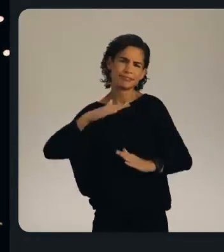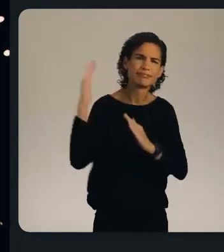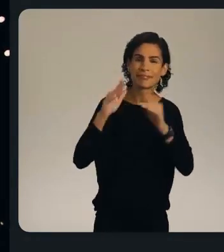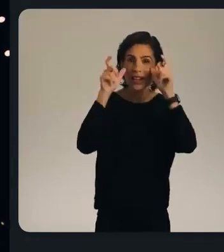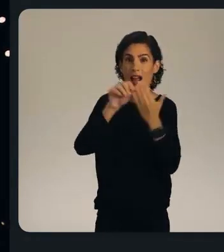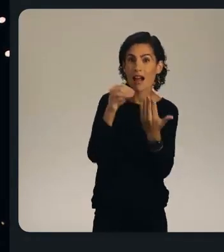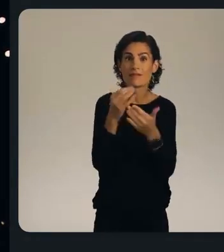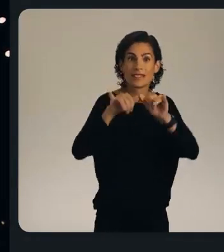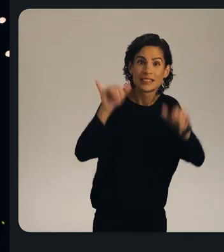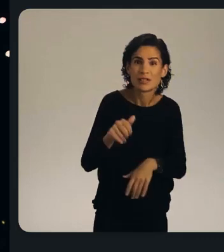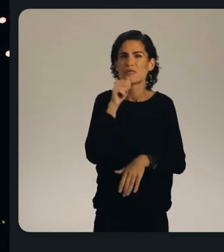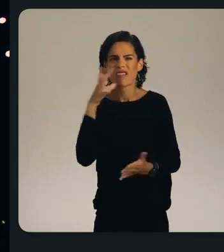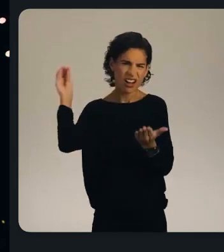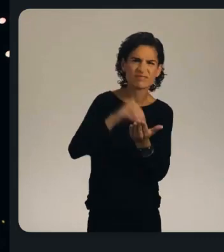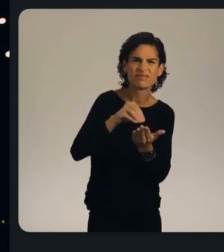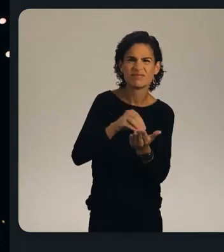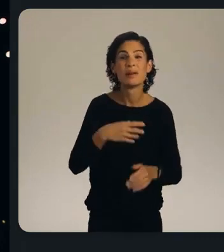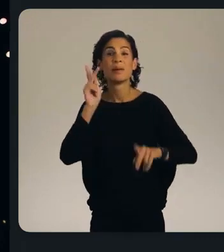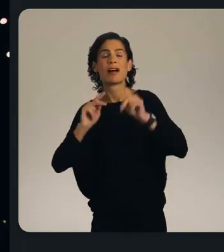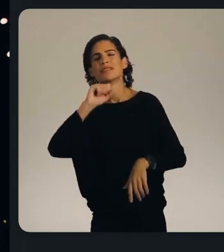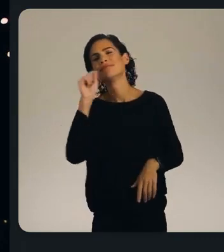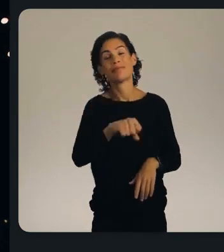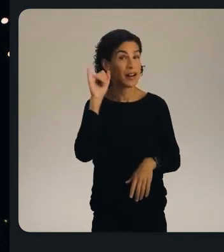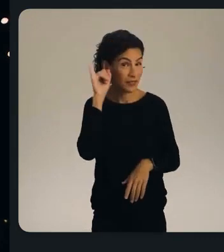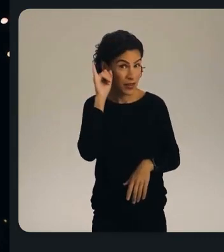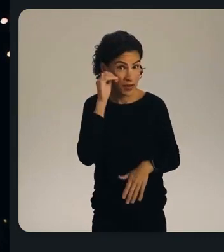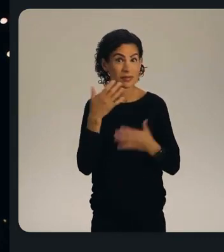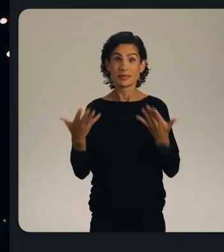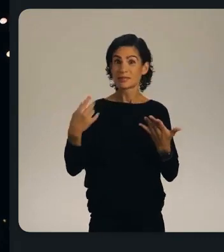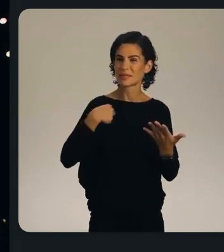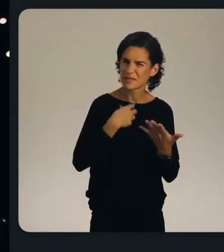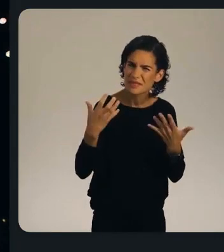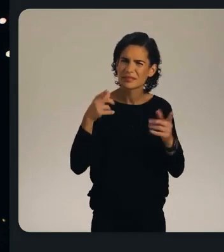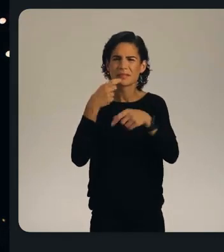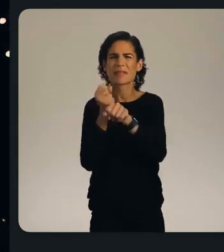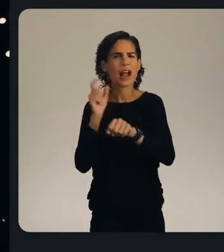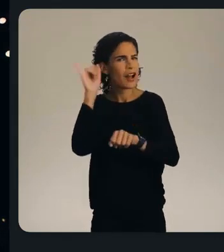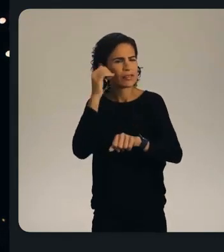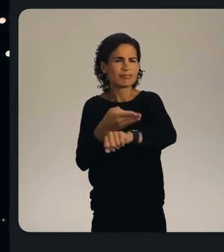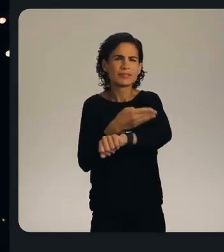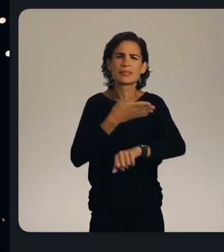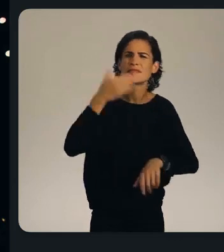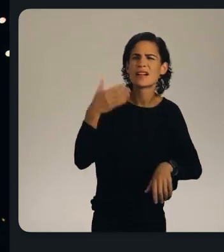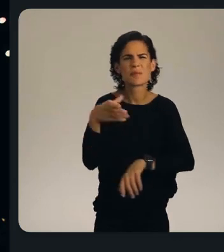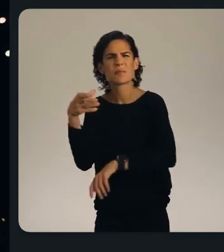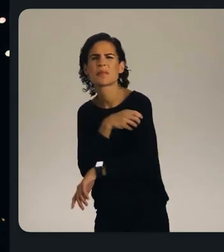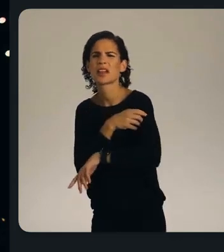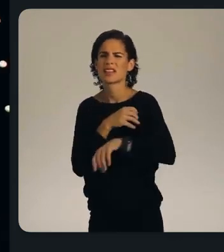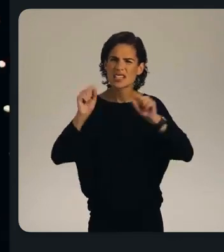and with privacy built in. People love iPhone to enrich people's lives and to empower them to do great things every day and even more